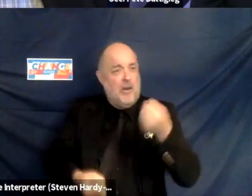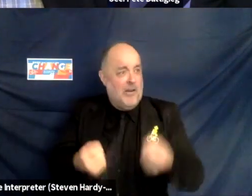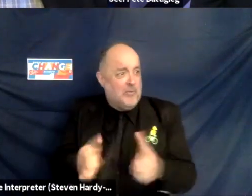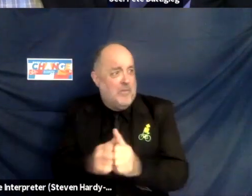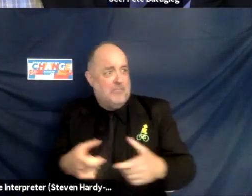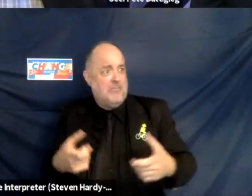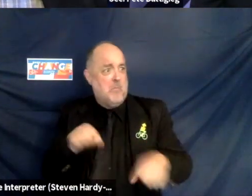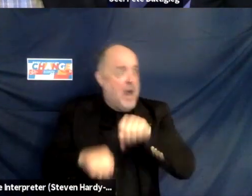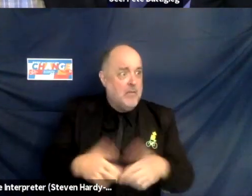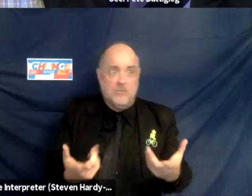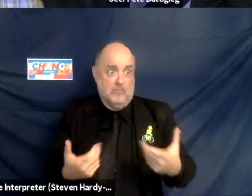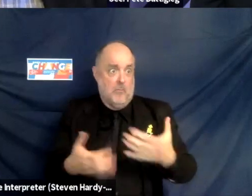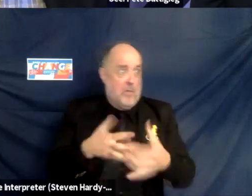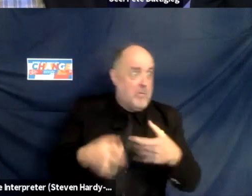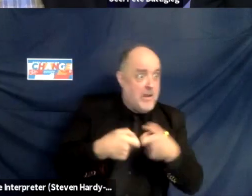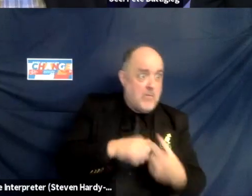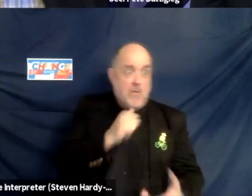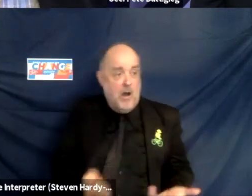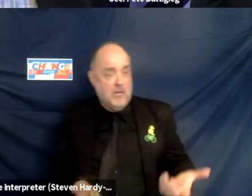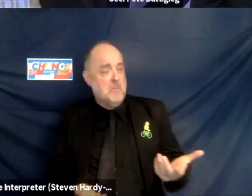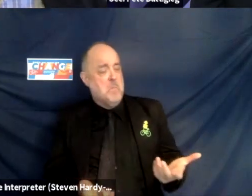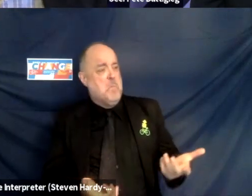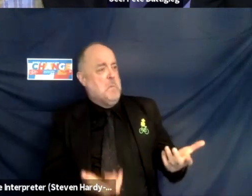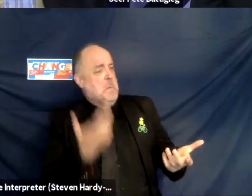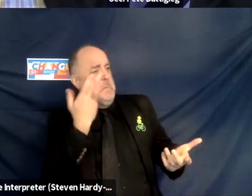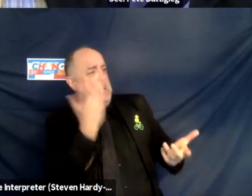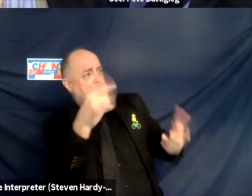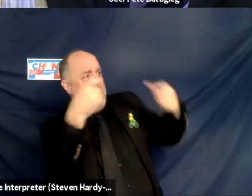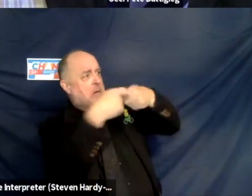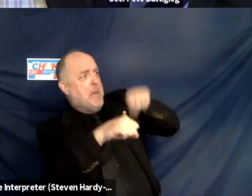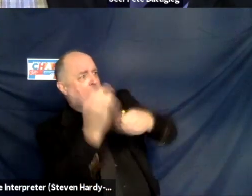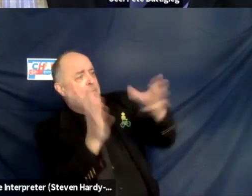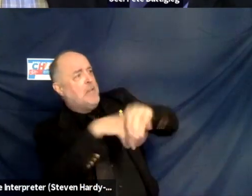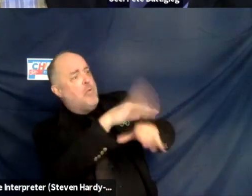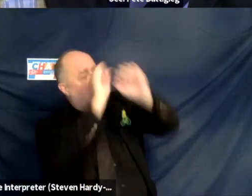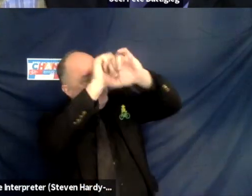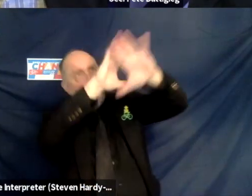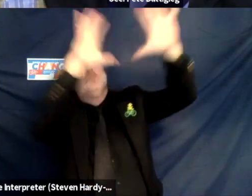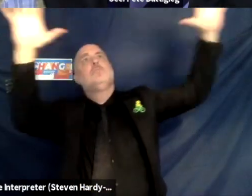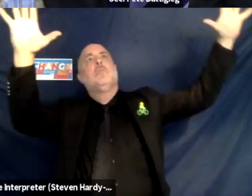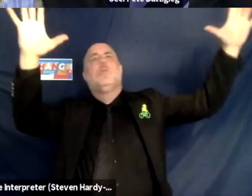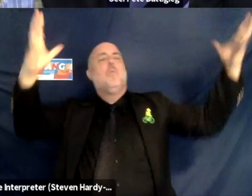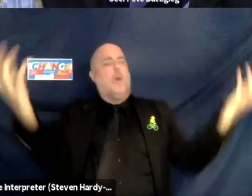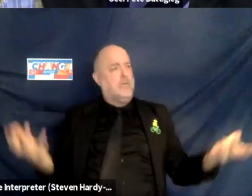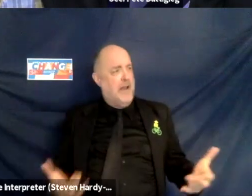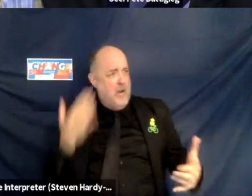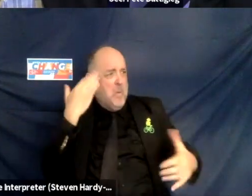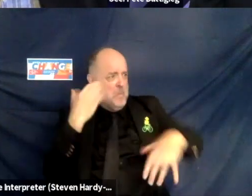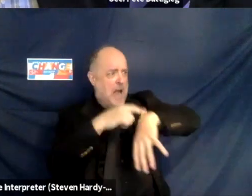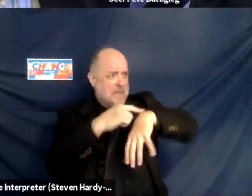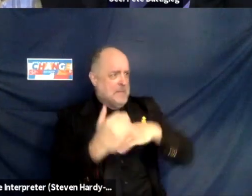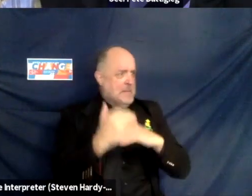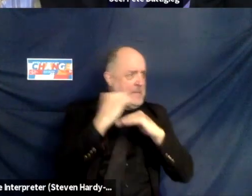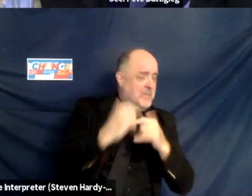the environment and road safety. How do you see electric bikes fitting into your vision of the future of transportation? And I know we're at time, so I'll let you